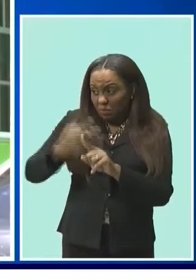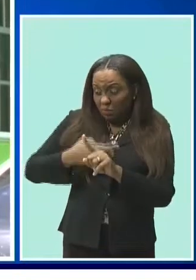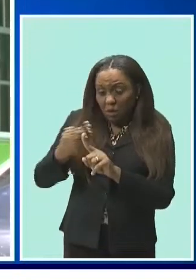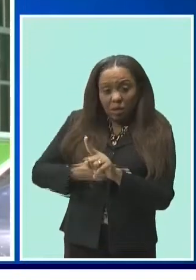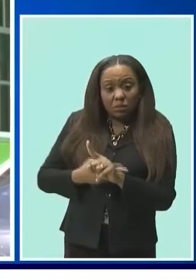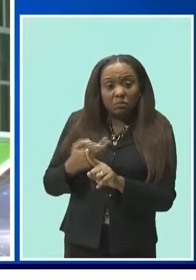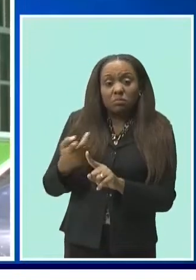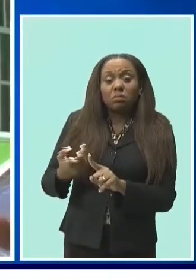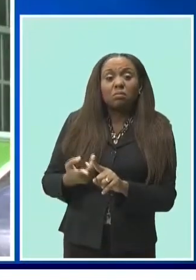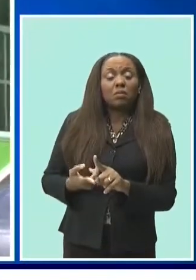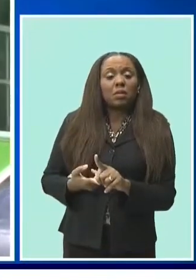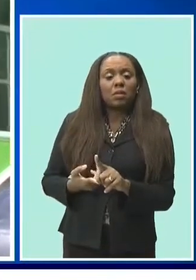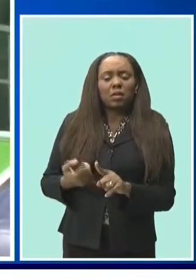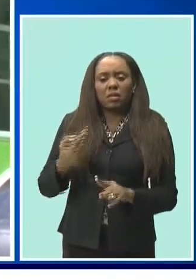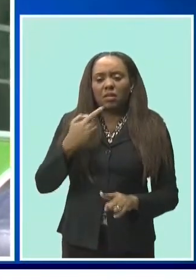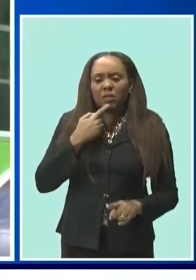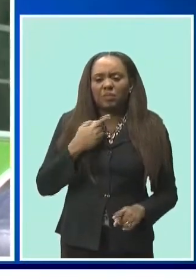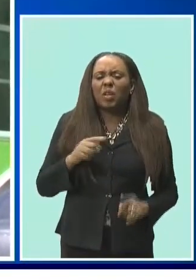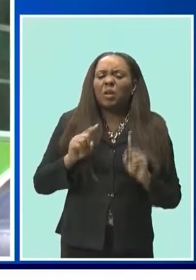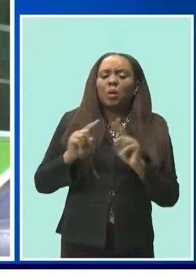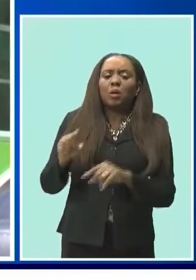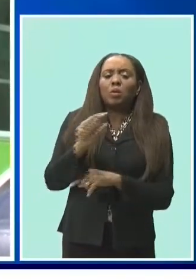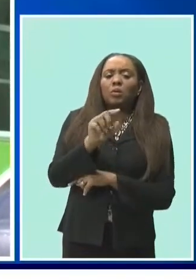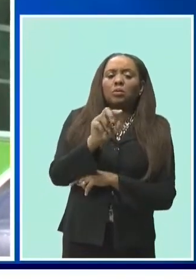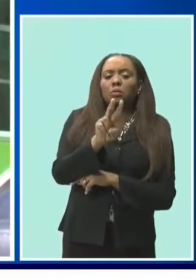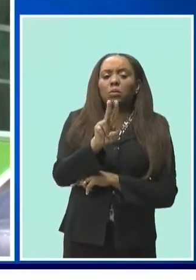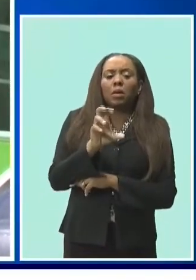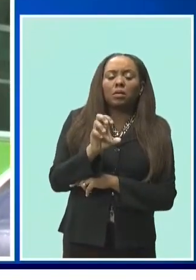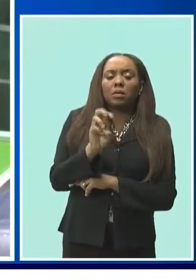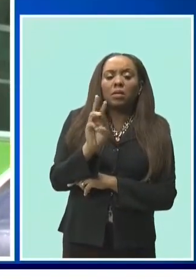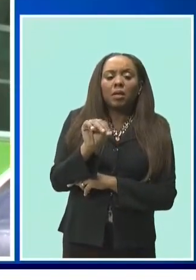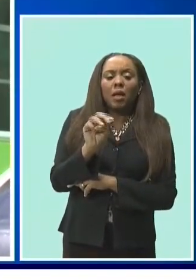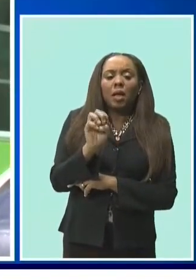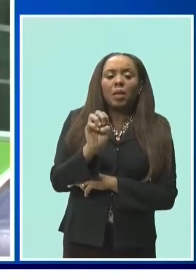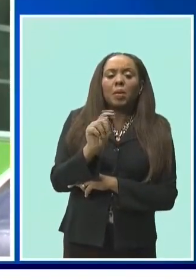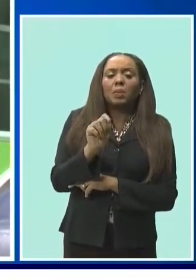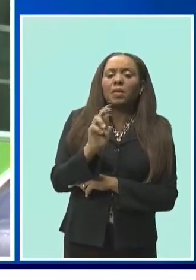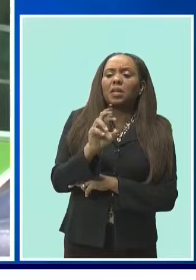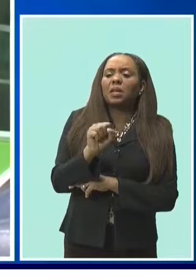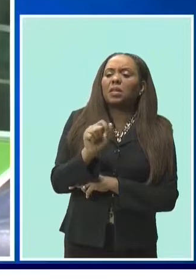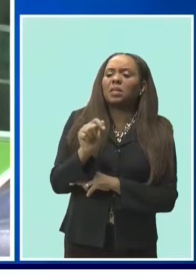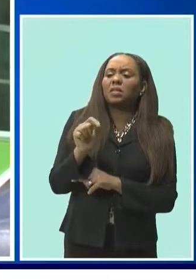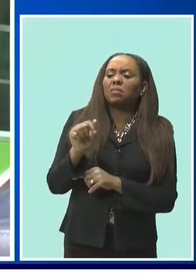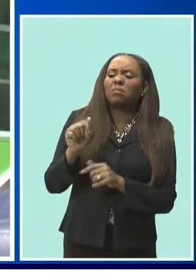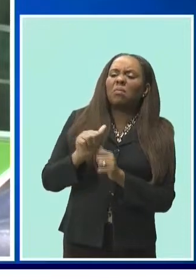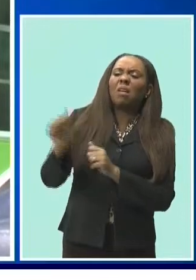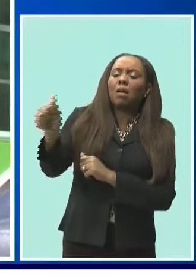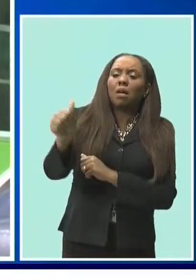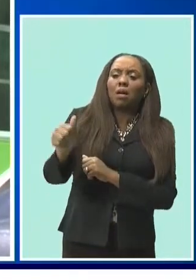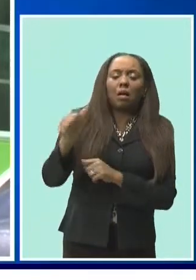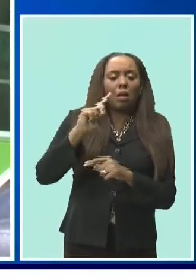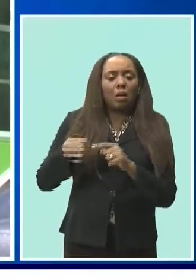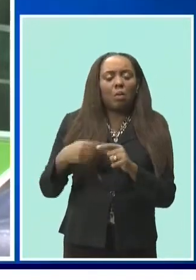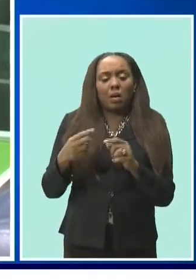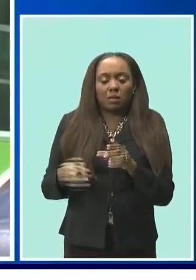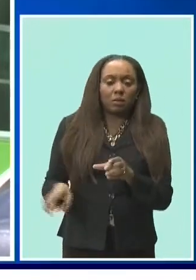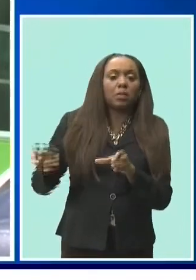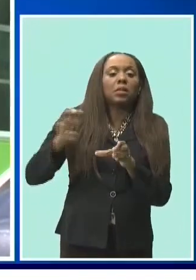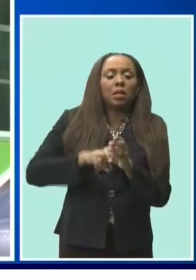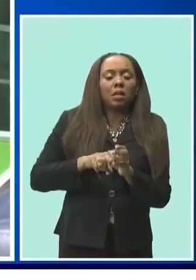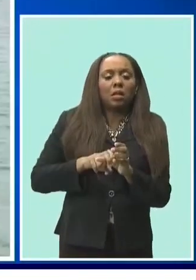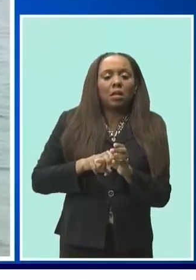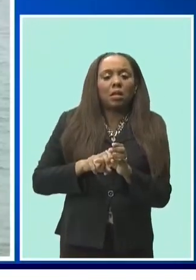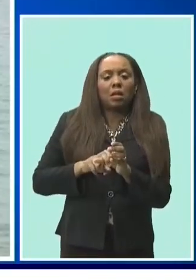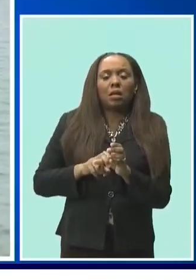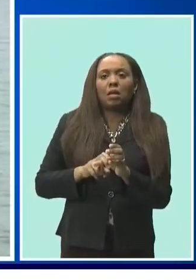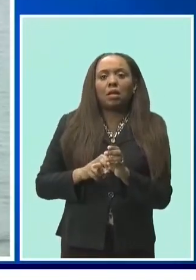person, go to 200 meters from the beach and, do so and so, and as soon as they get on and they're gone out with